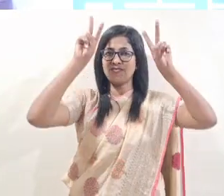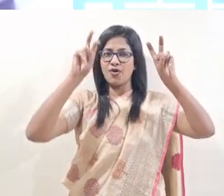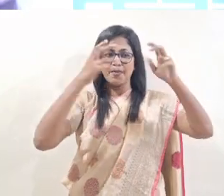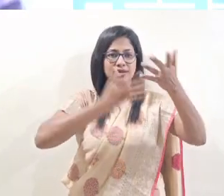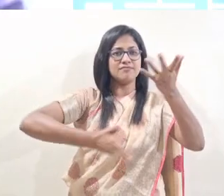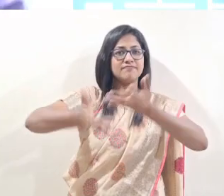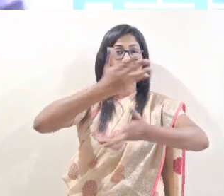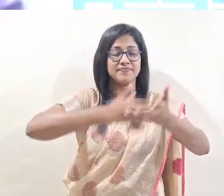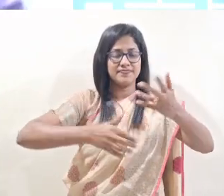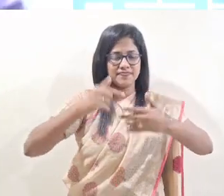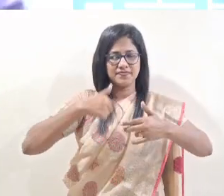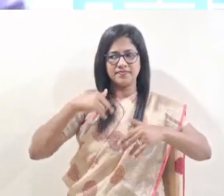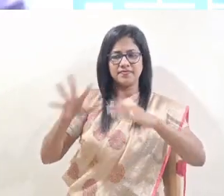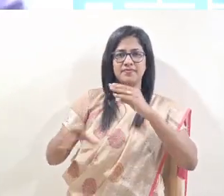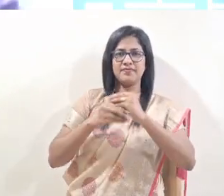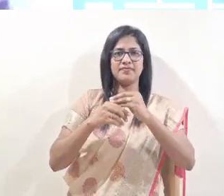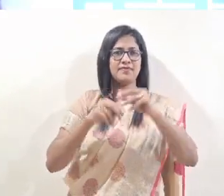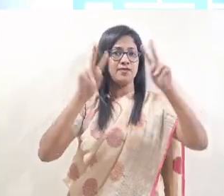to our discussions here,